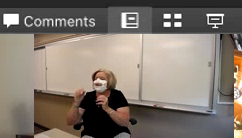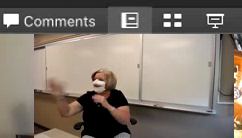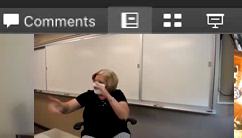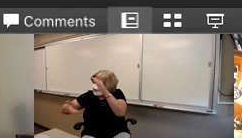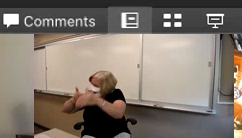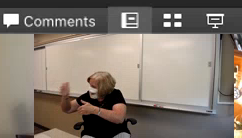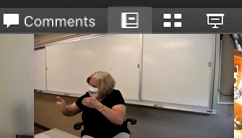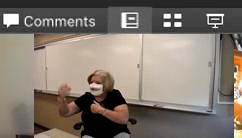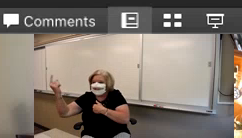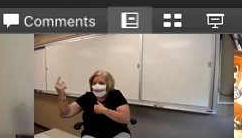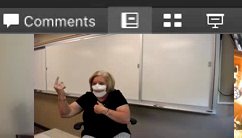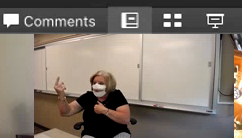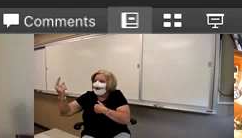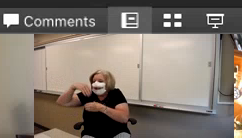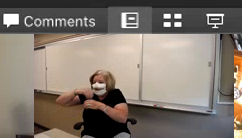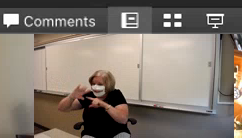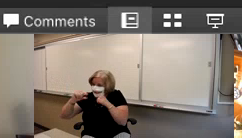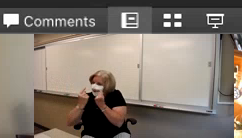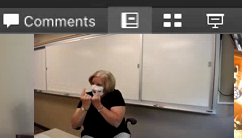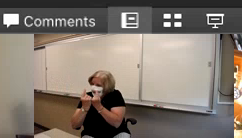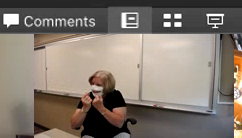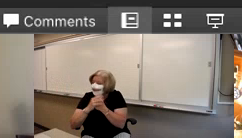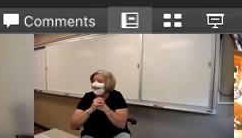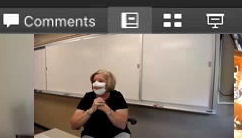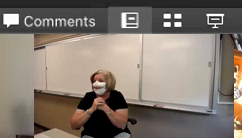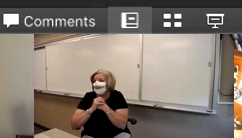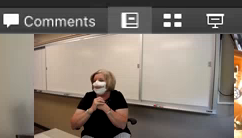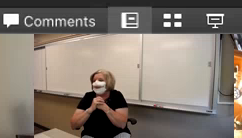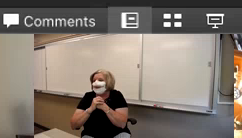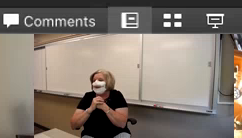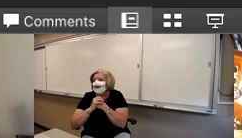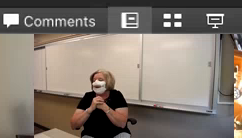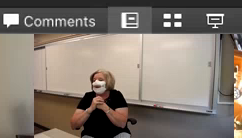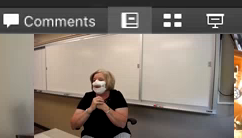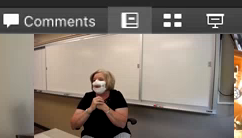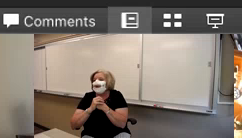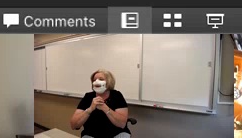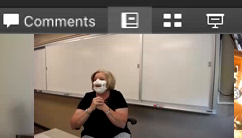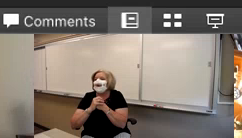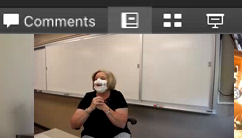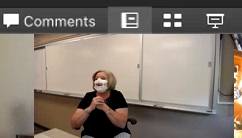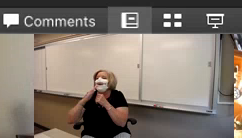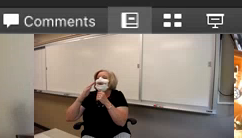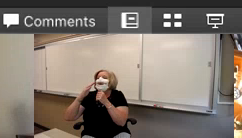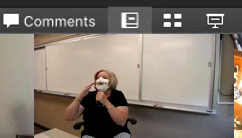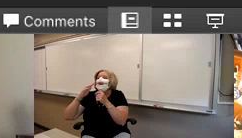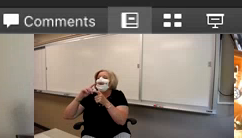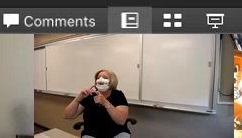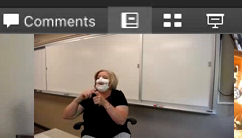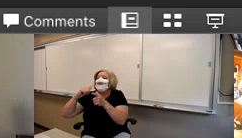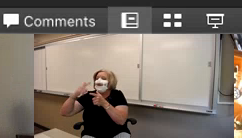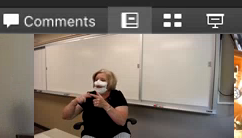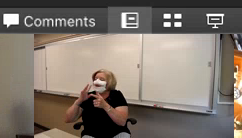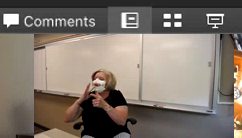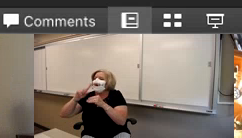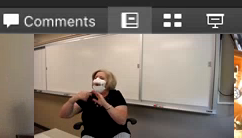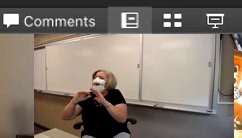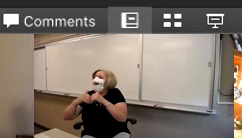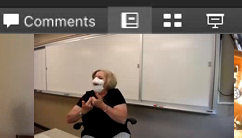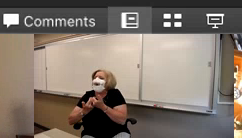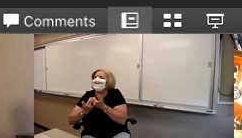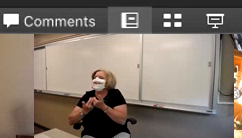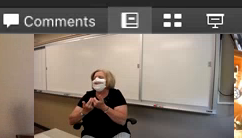invite somebody with maybe within your group, right? And then we're going to talk about how to hold a meeting,